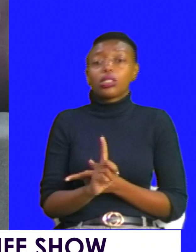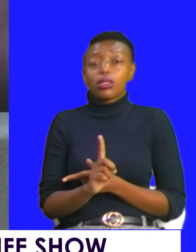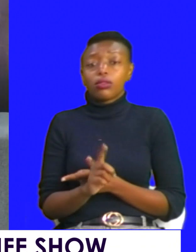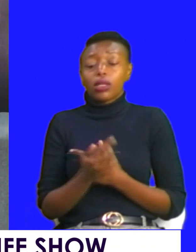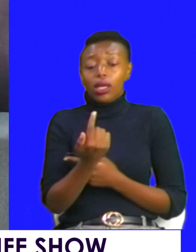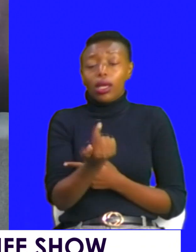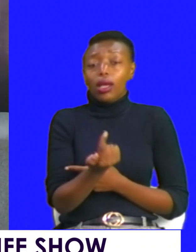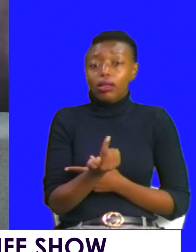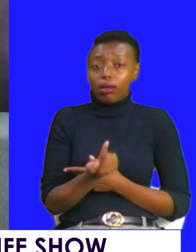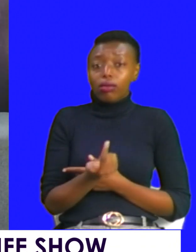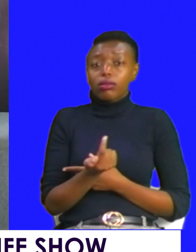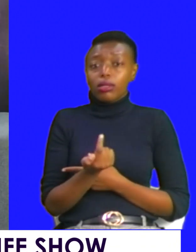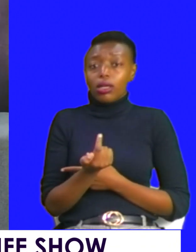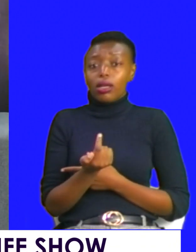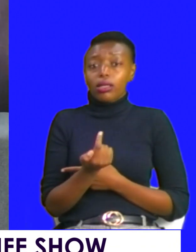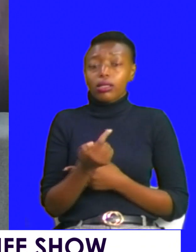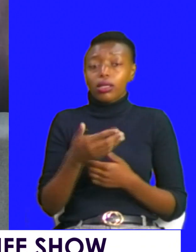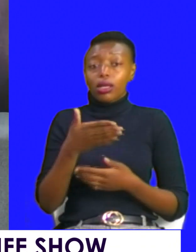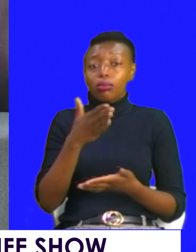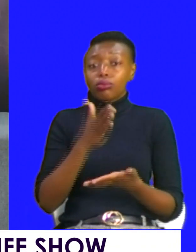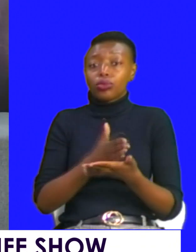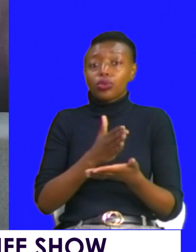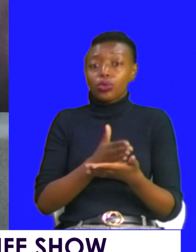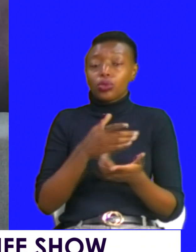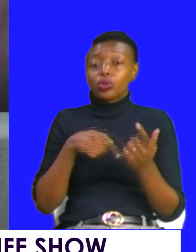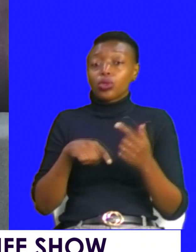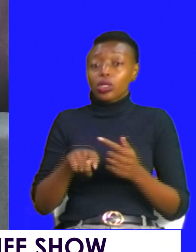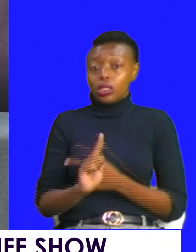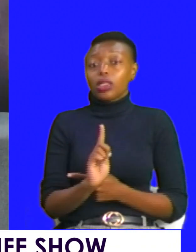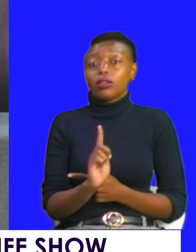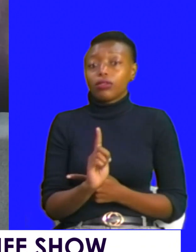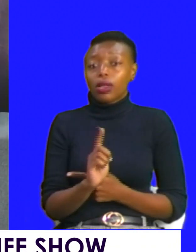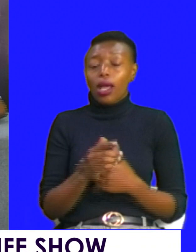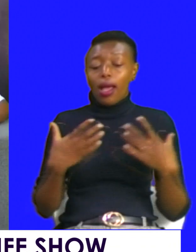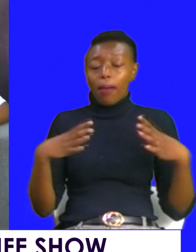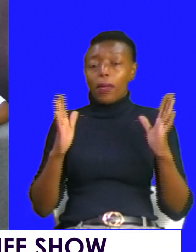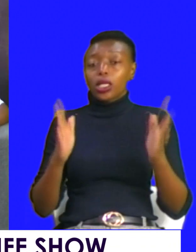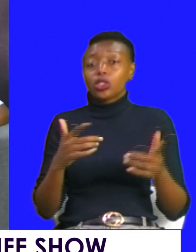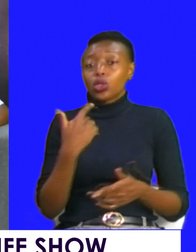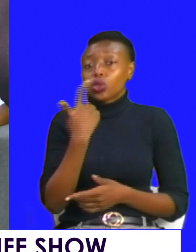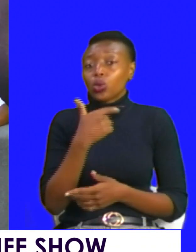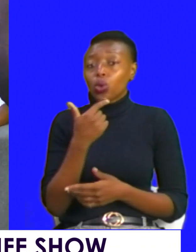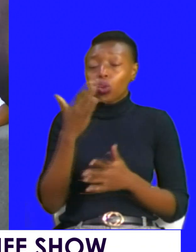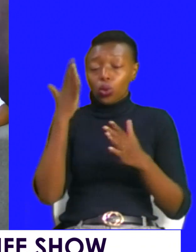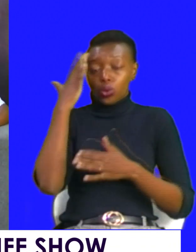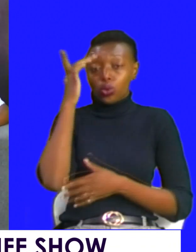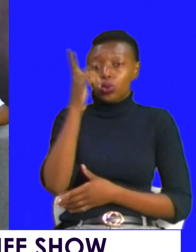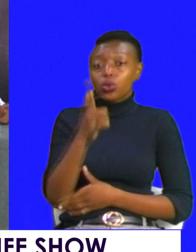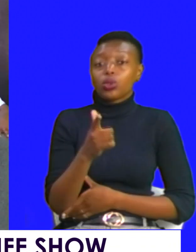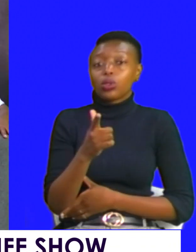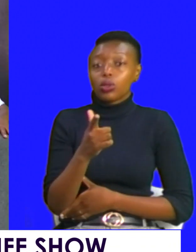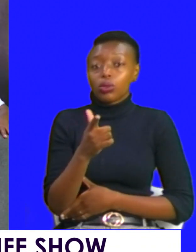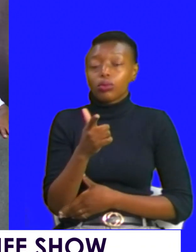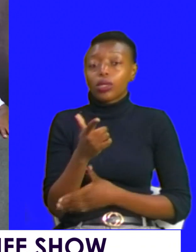An image is what somebody who knows you would say about you if he's just stopped